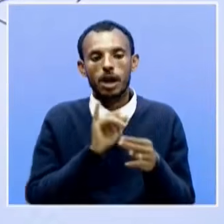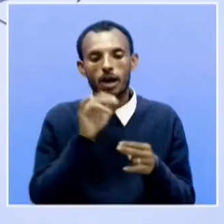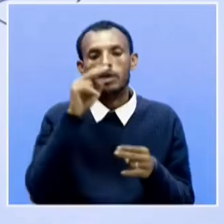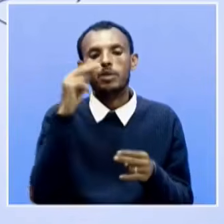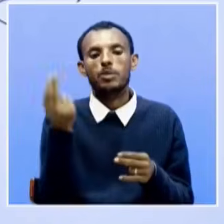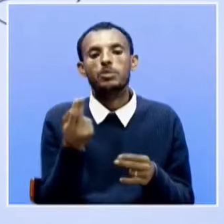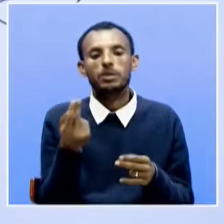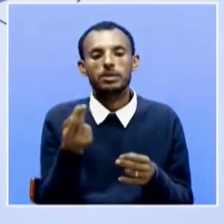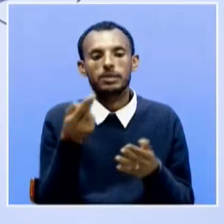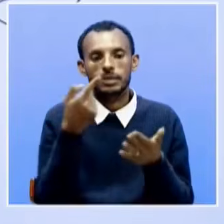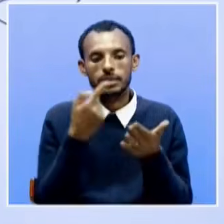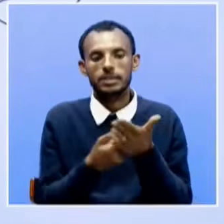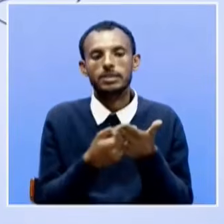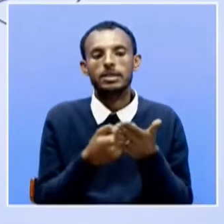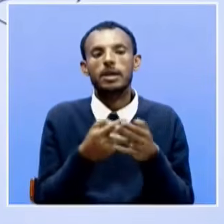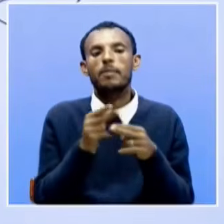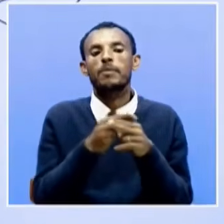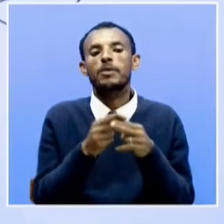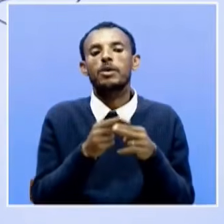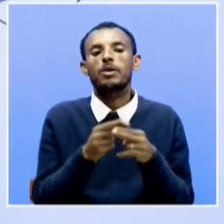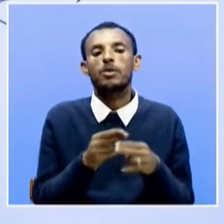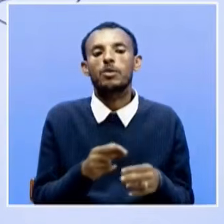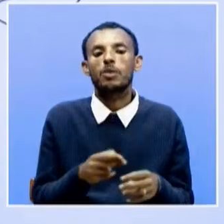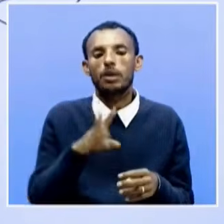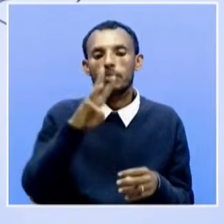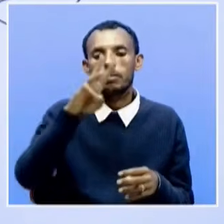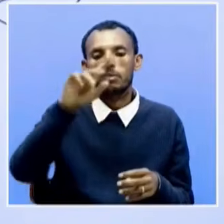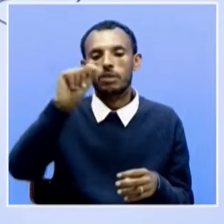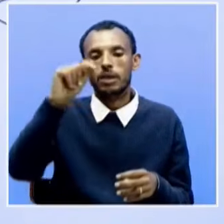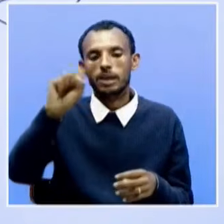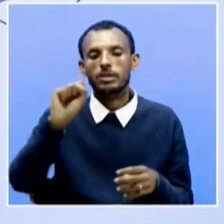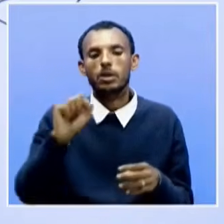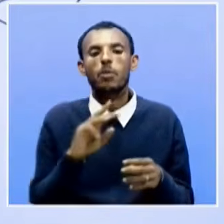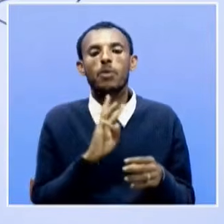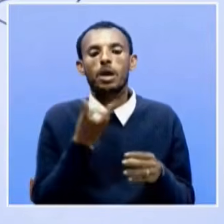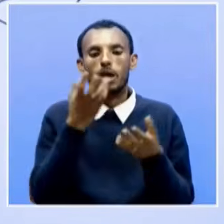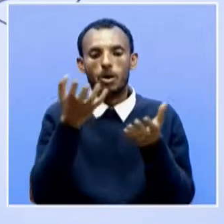this abbreviation WTS. We want to show